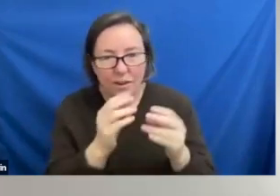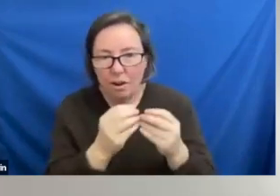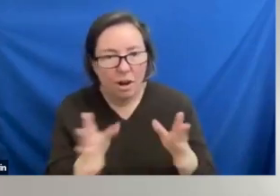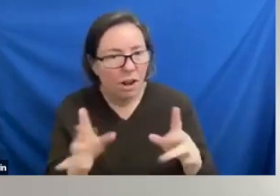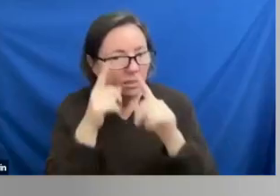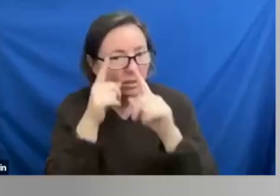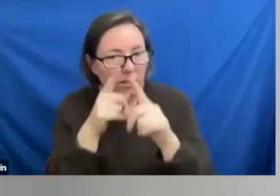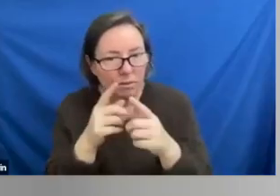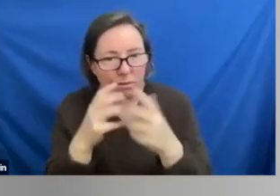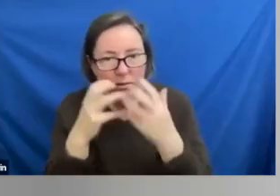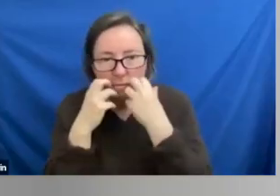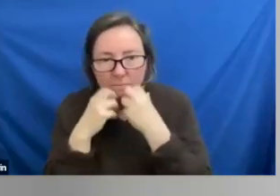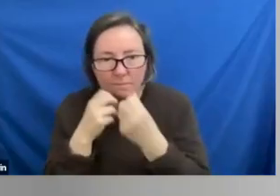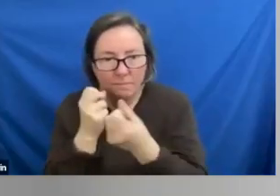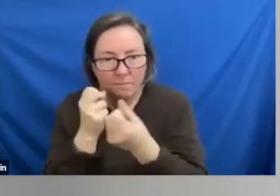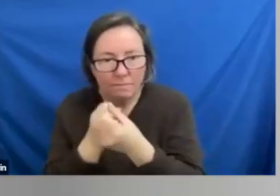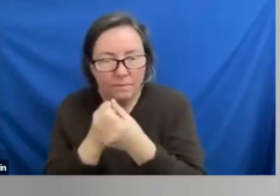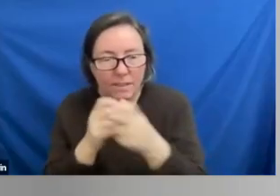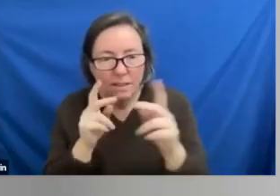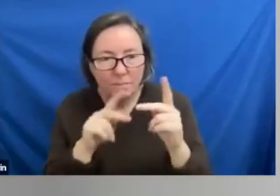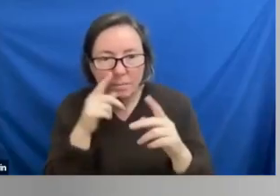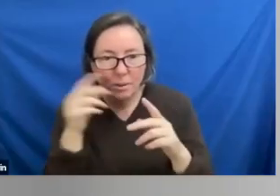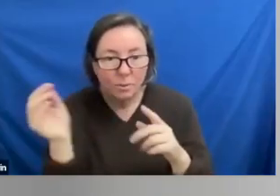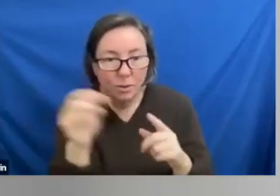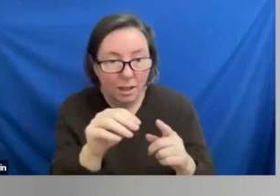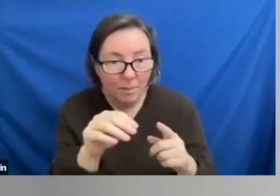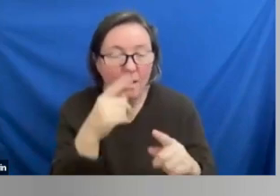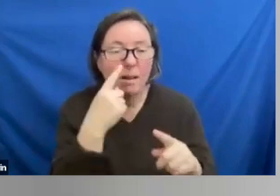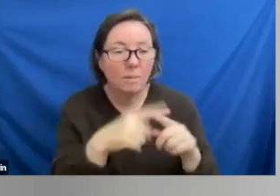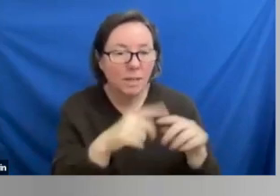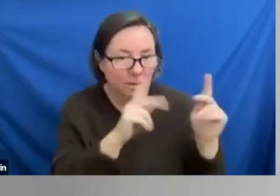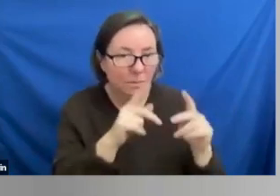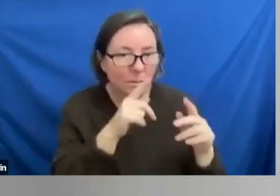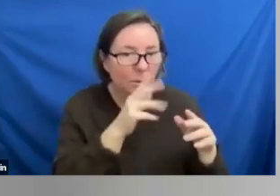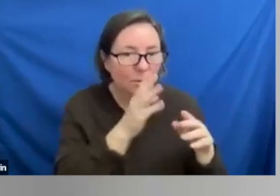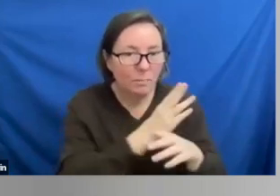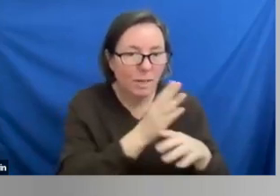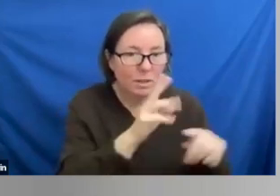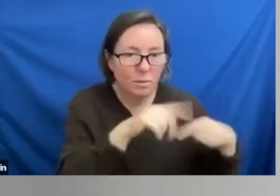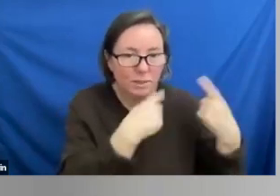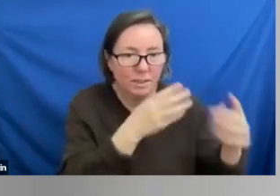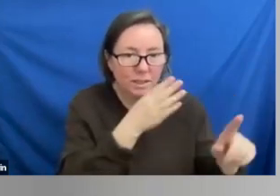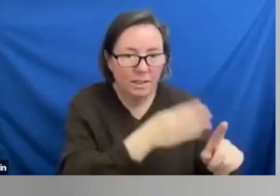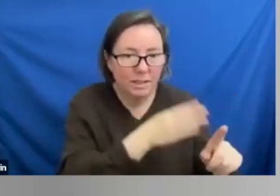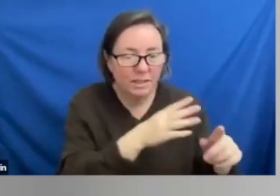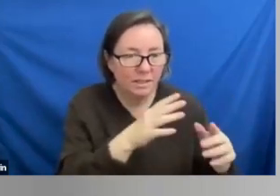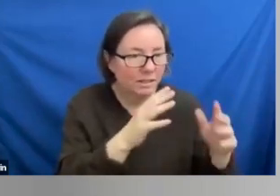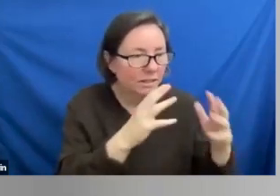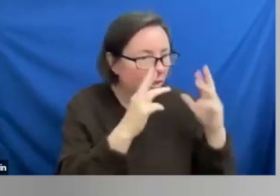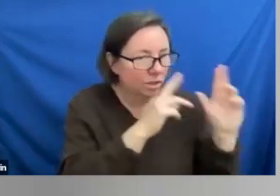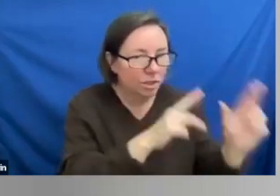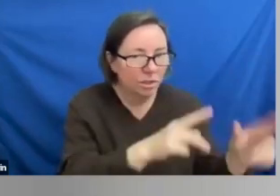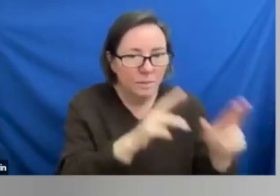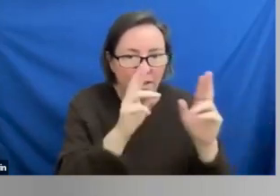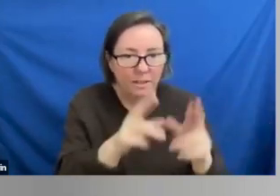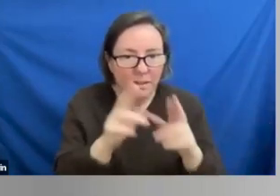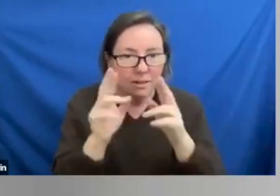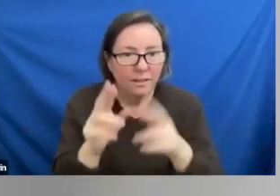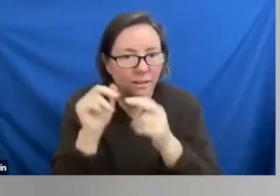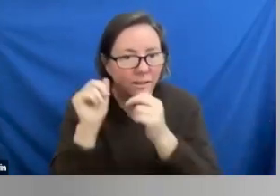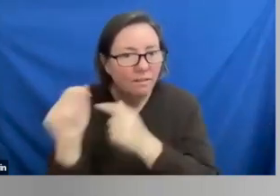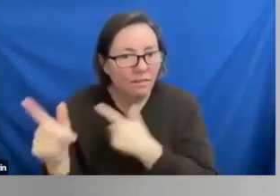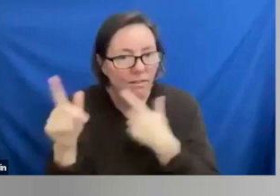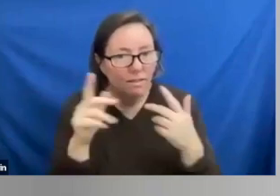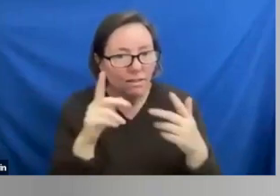the people coming into the CAS as well as the people who had already been using it, that all people needed to have their humanity